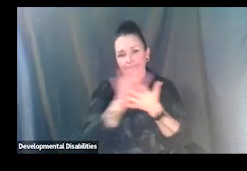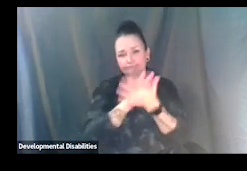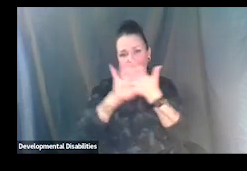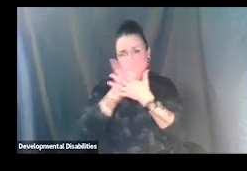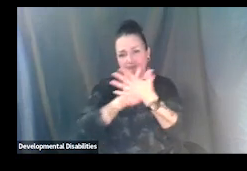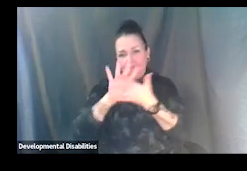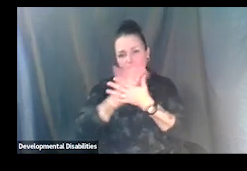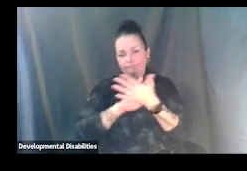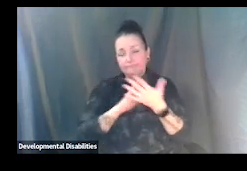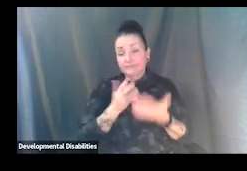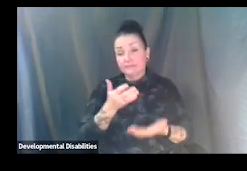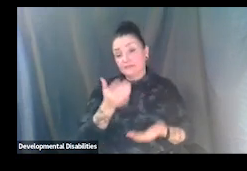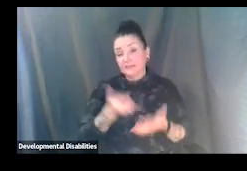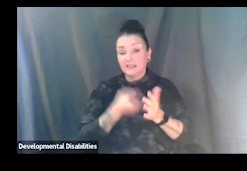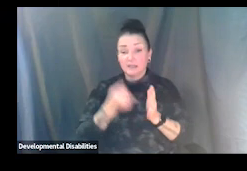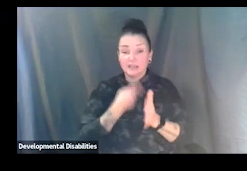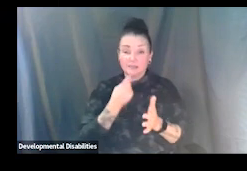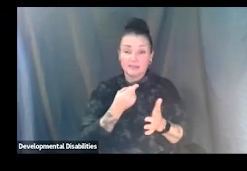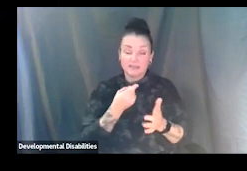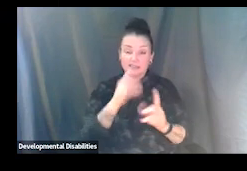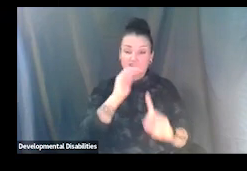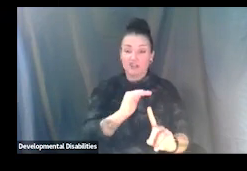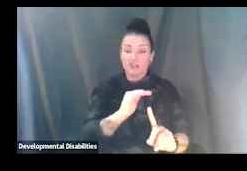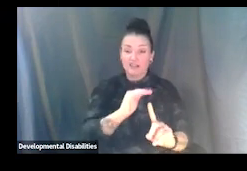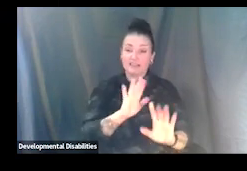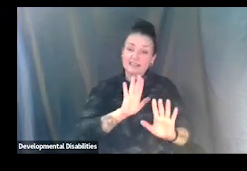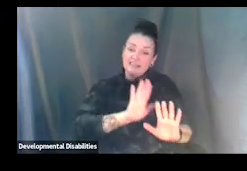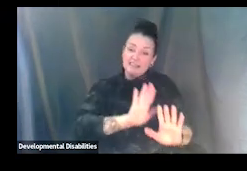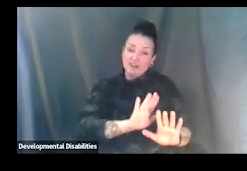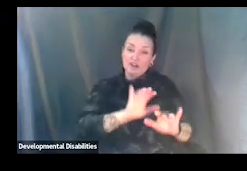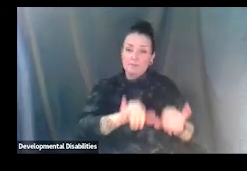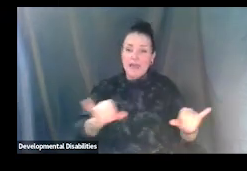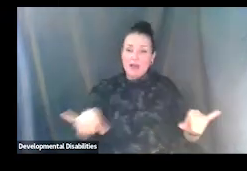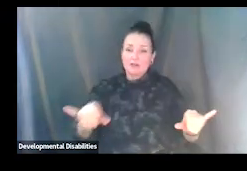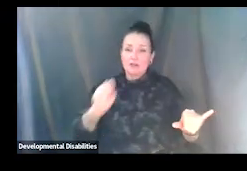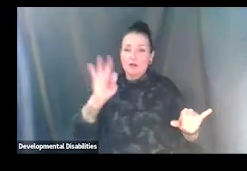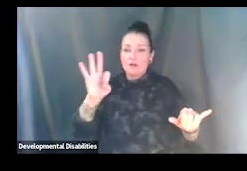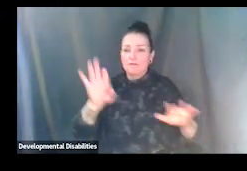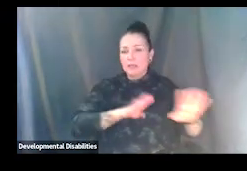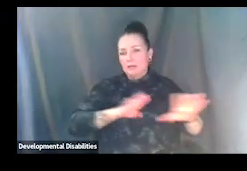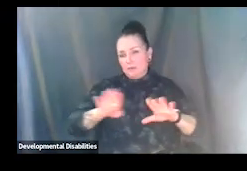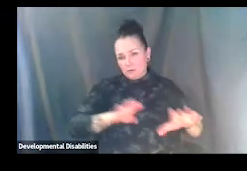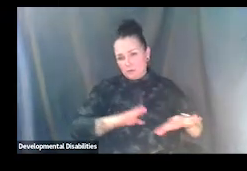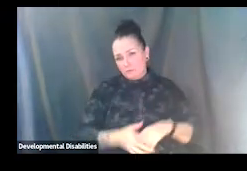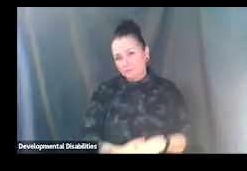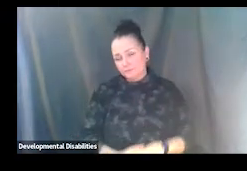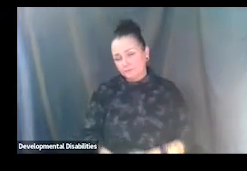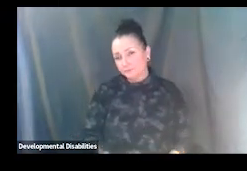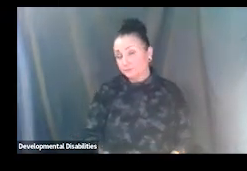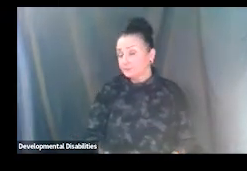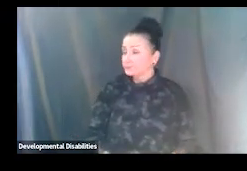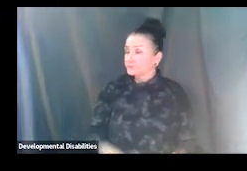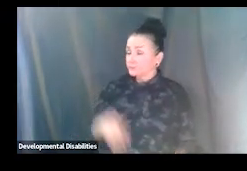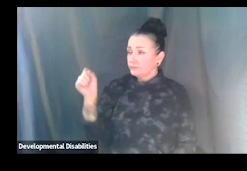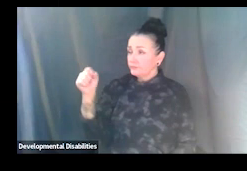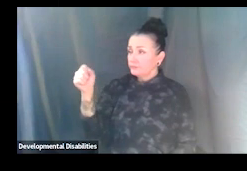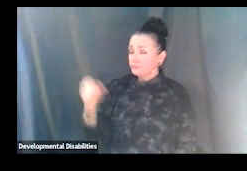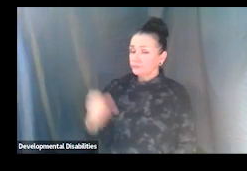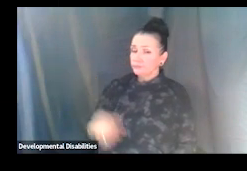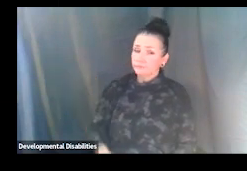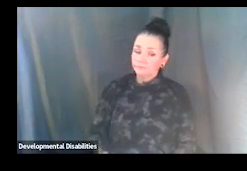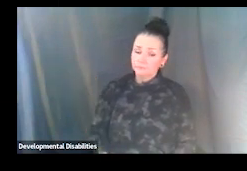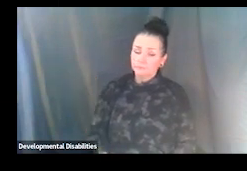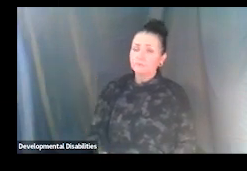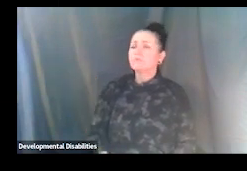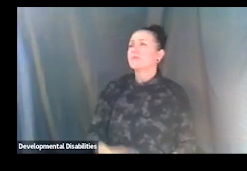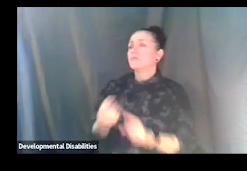just their pattern of behavior. Yeah. Right, and I think that's where the behavioral part needs to be involved also, though, because there was